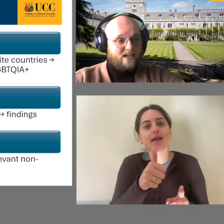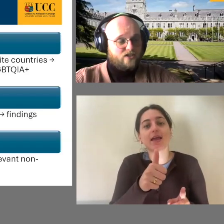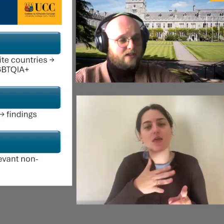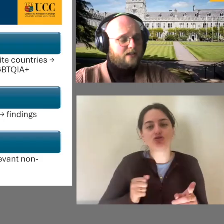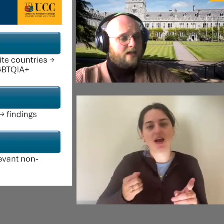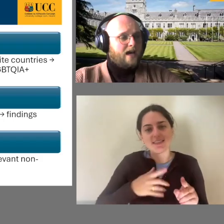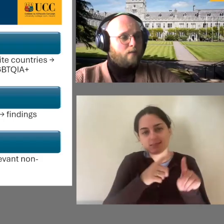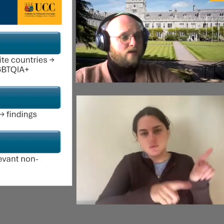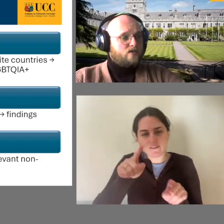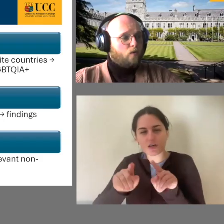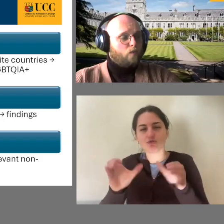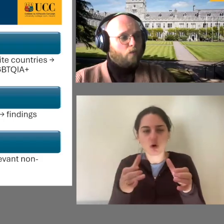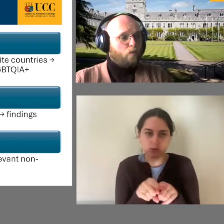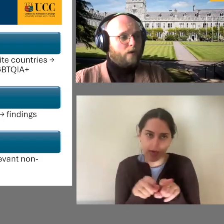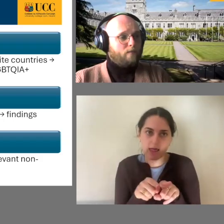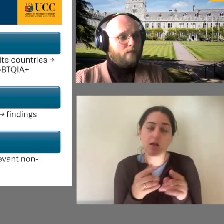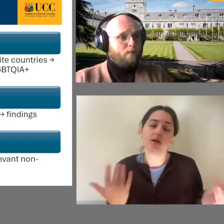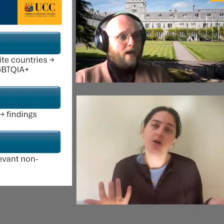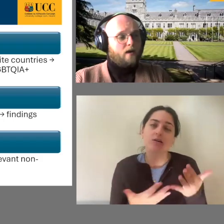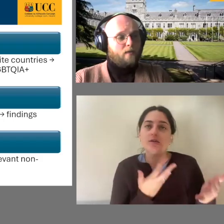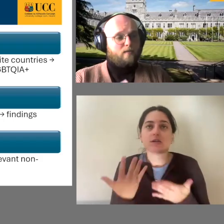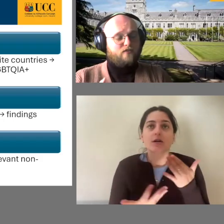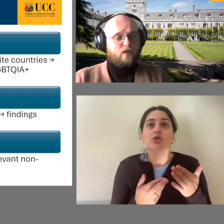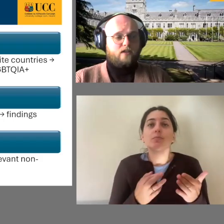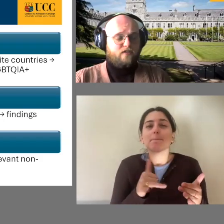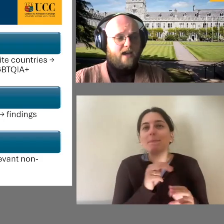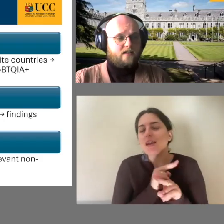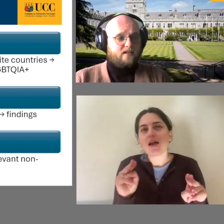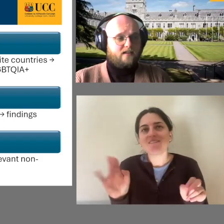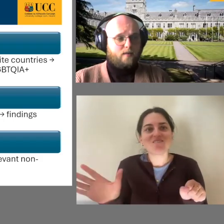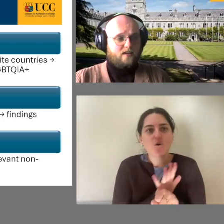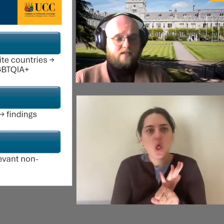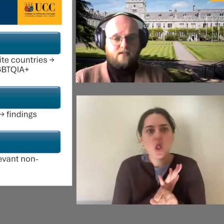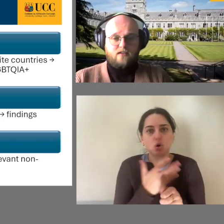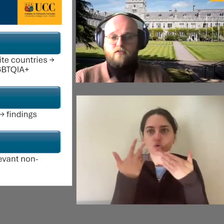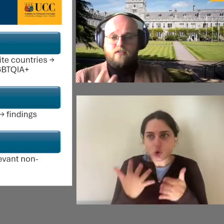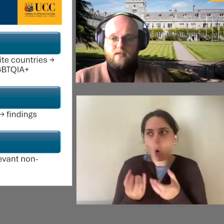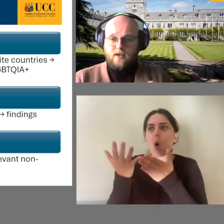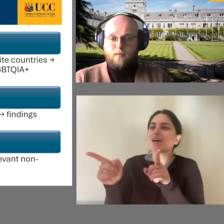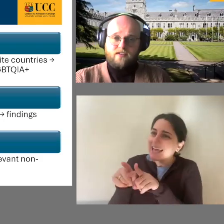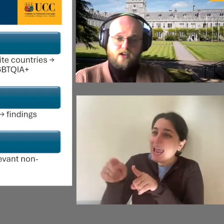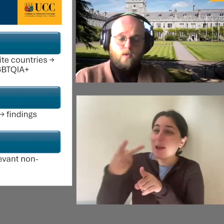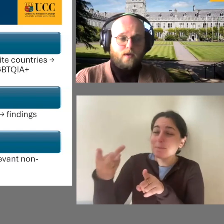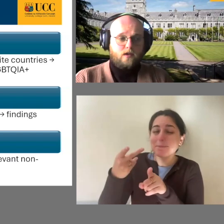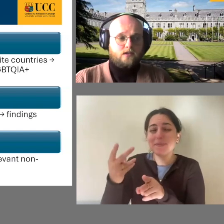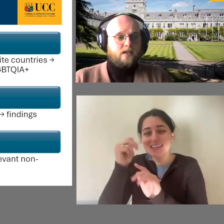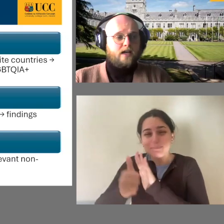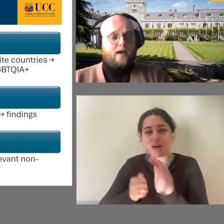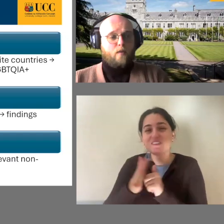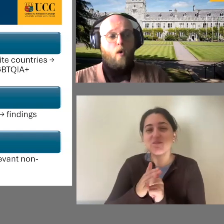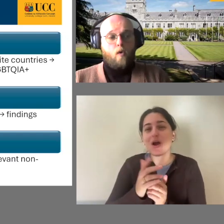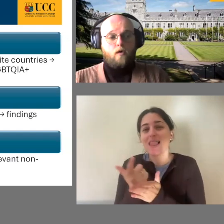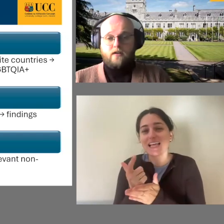diverse population. So it may not be able to fully reflect the experiences of lesbian, gay, and bisexual